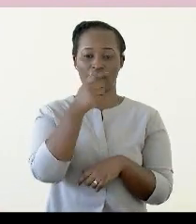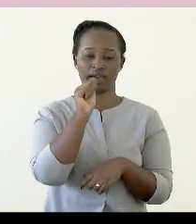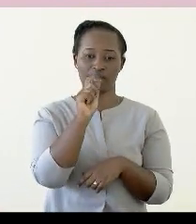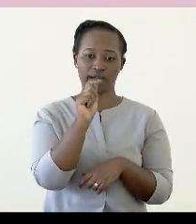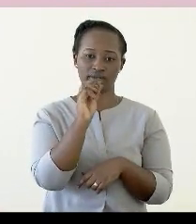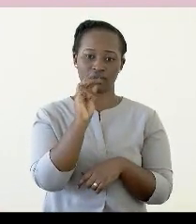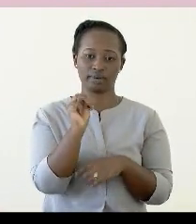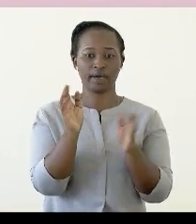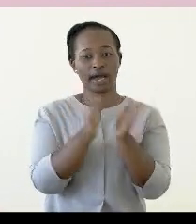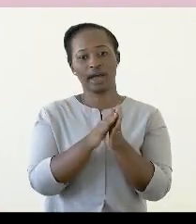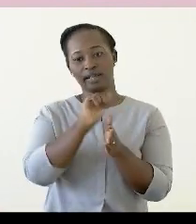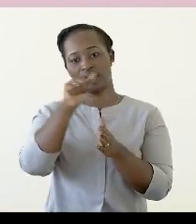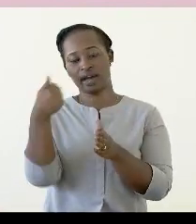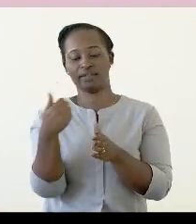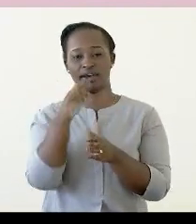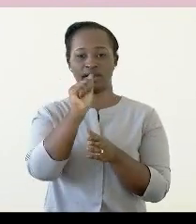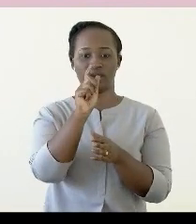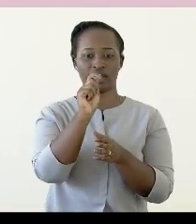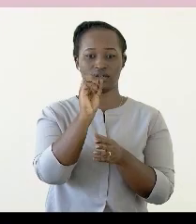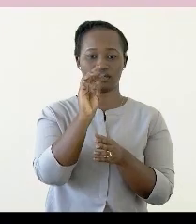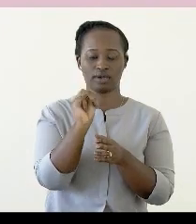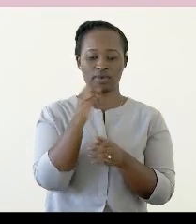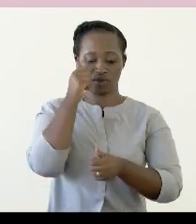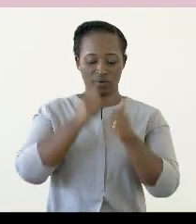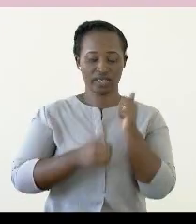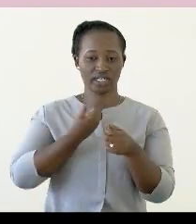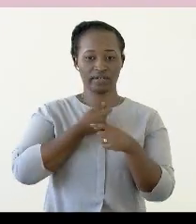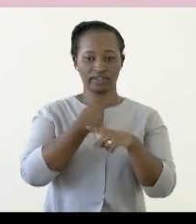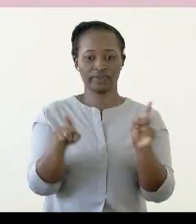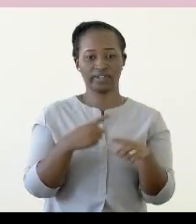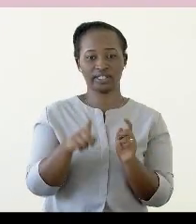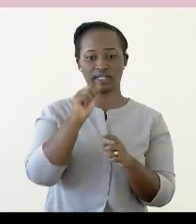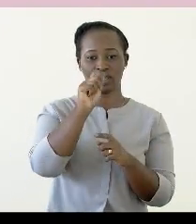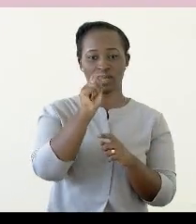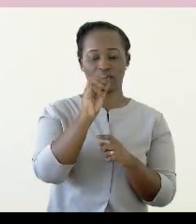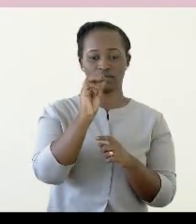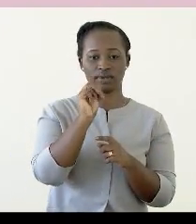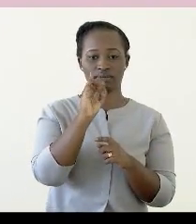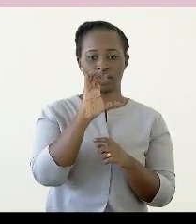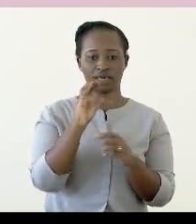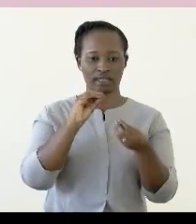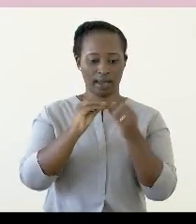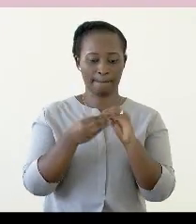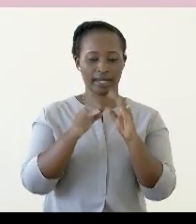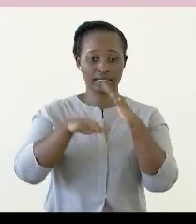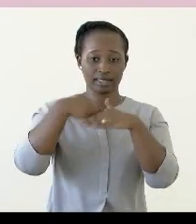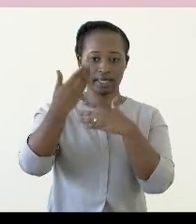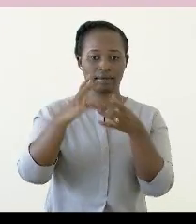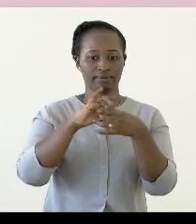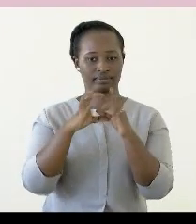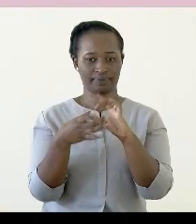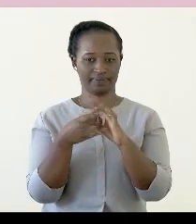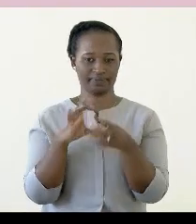another atom which have different atomic numbers and get them combined. For example,